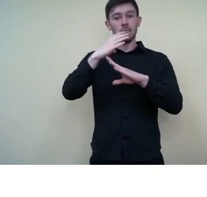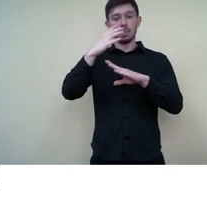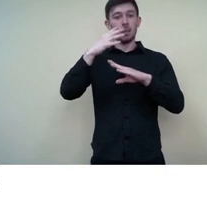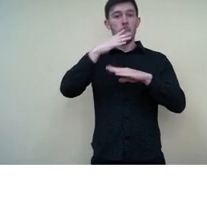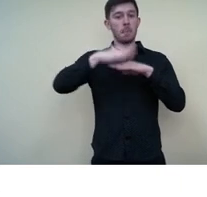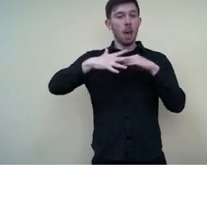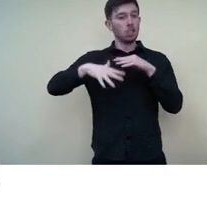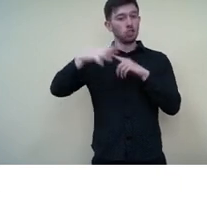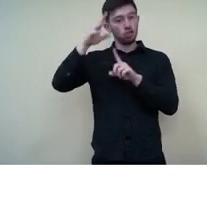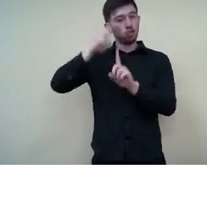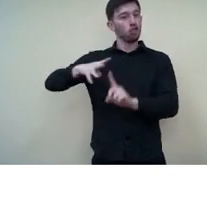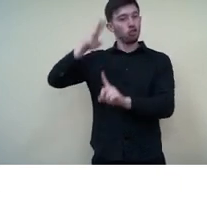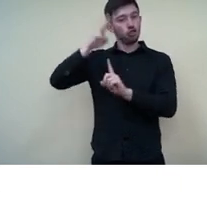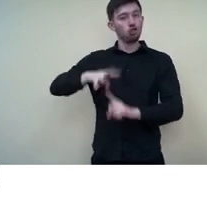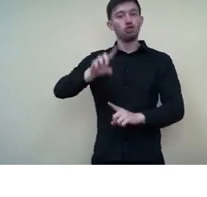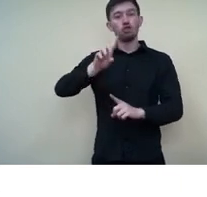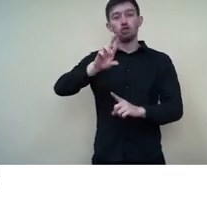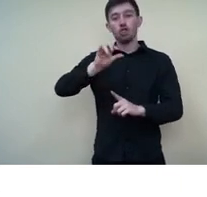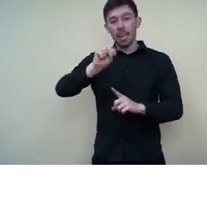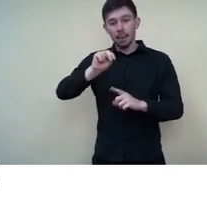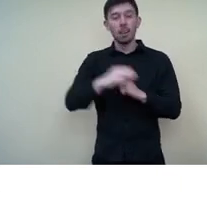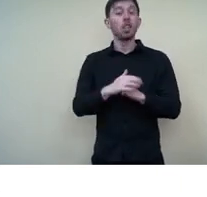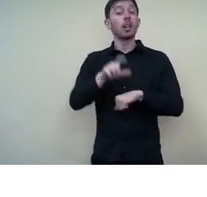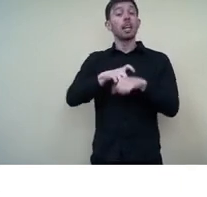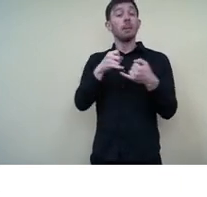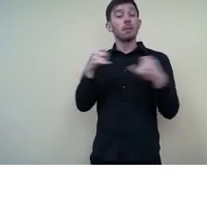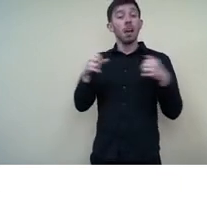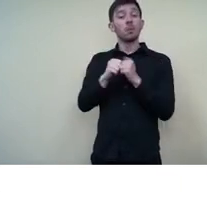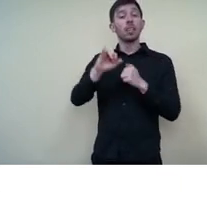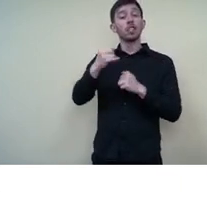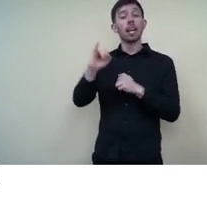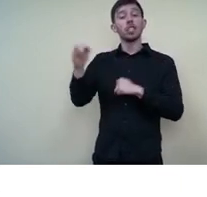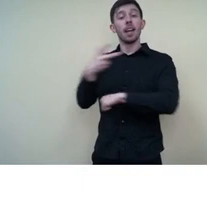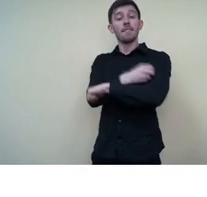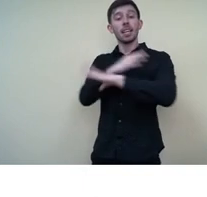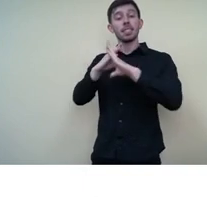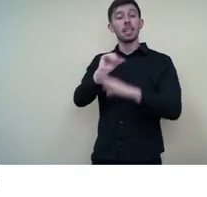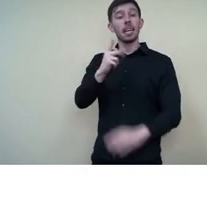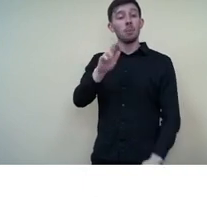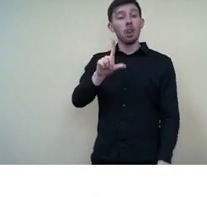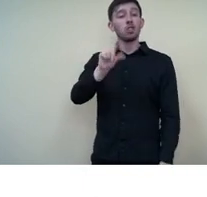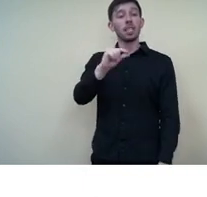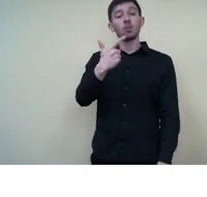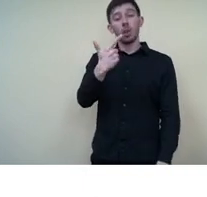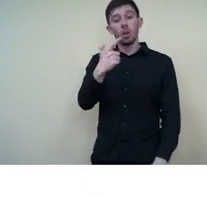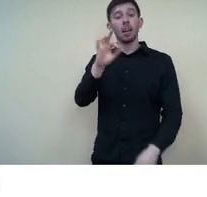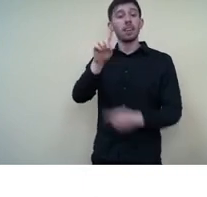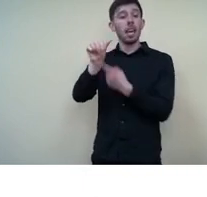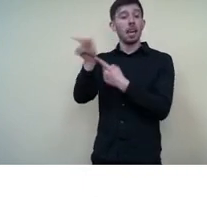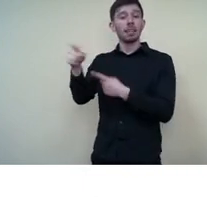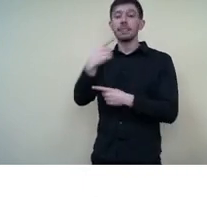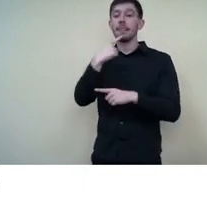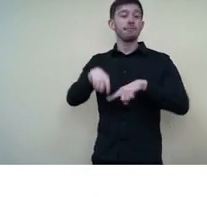serious. And so what happened in the timeline of the J&J vaccine is that in April 2021, the FDA ordered a pause on the